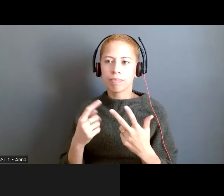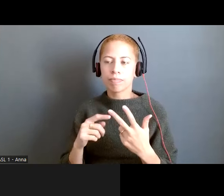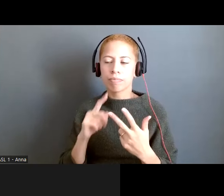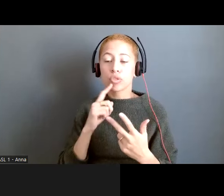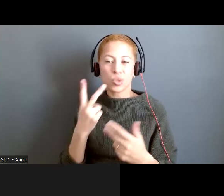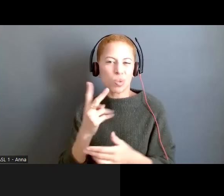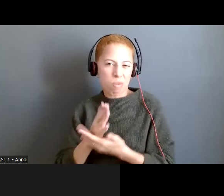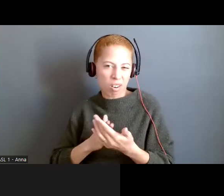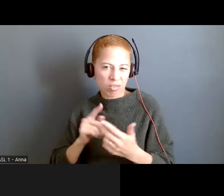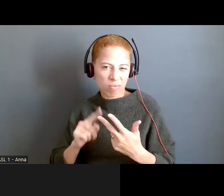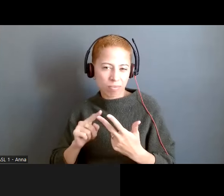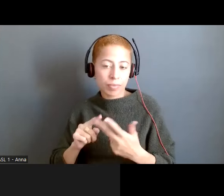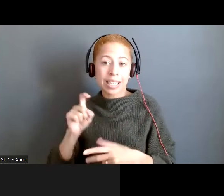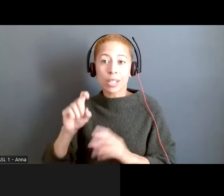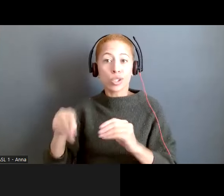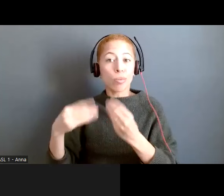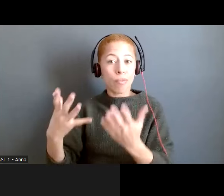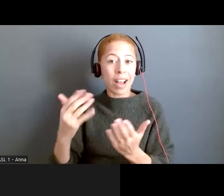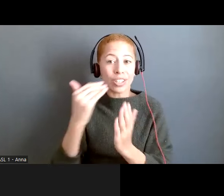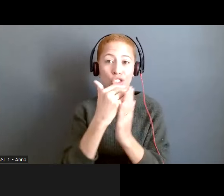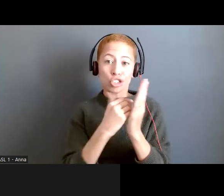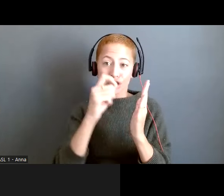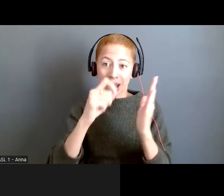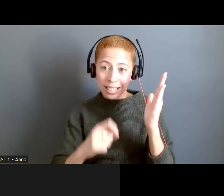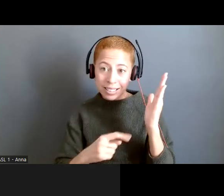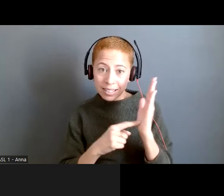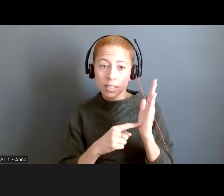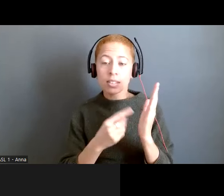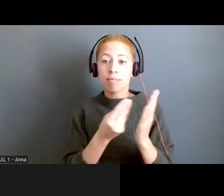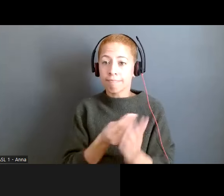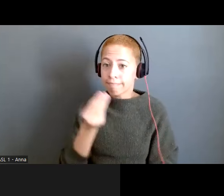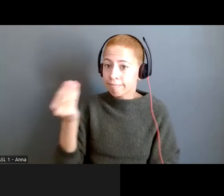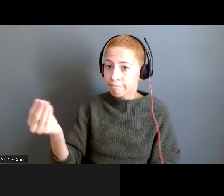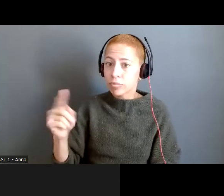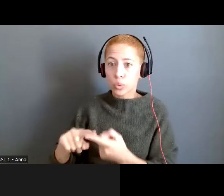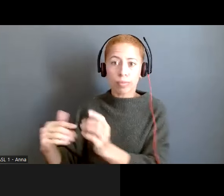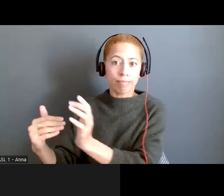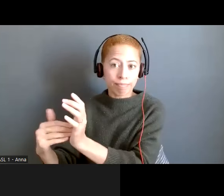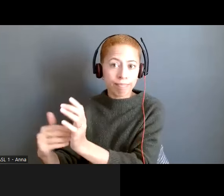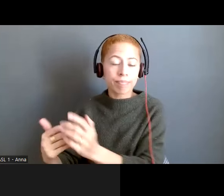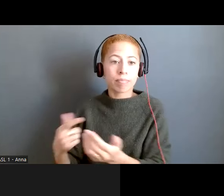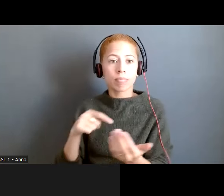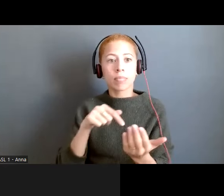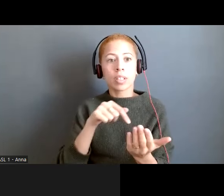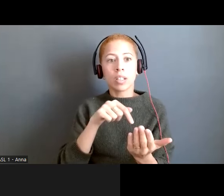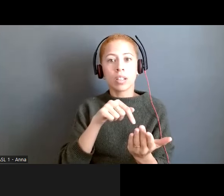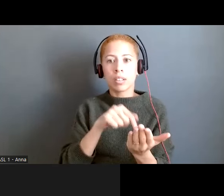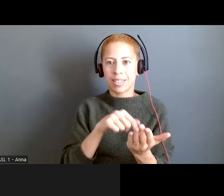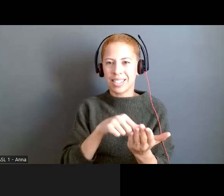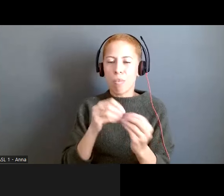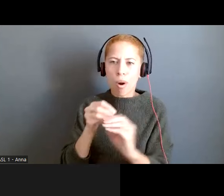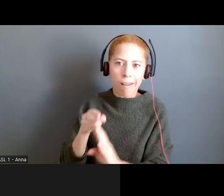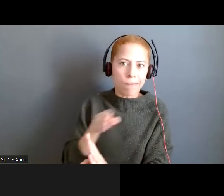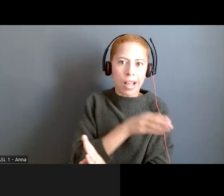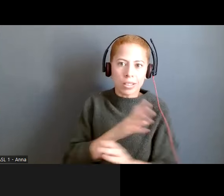give people checklists that they can go into their healthcare provider with, which is very much advanced preparation.